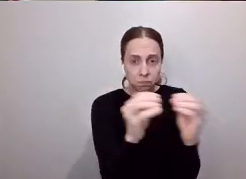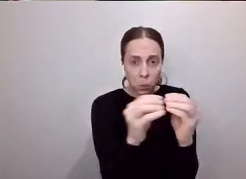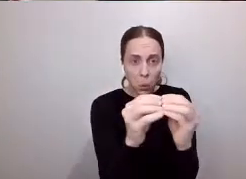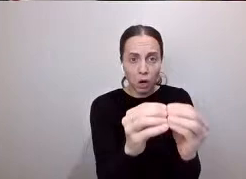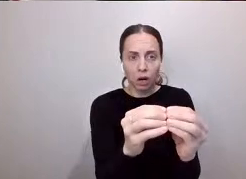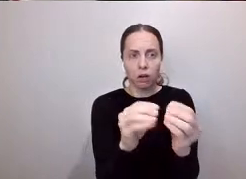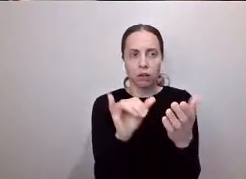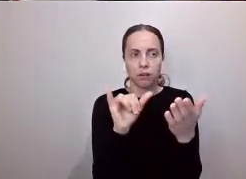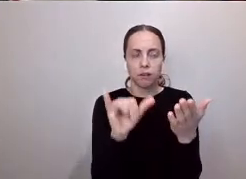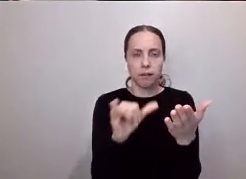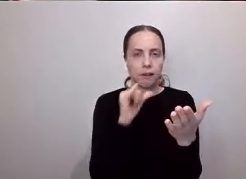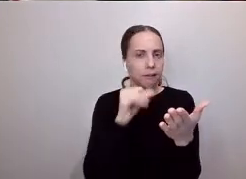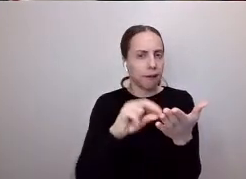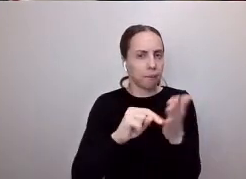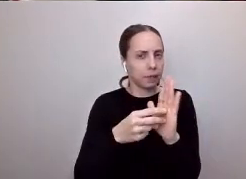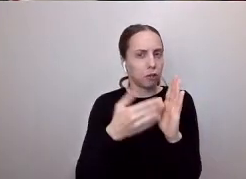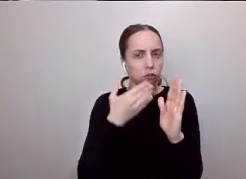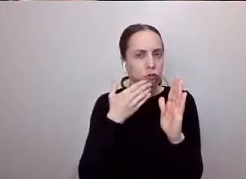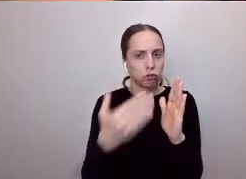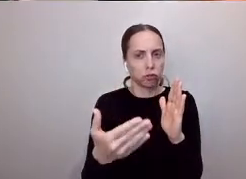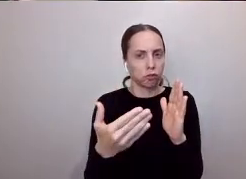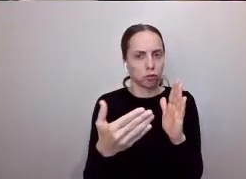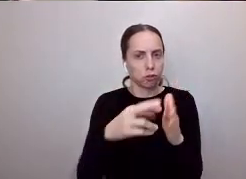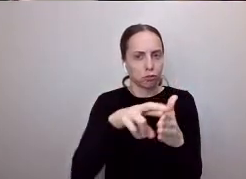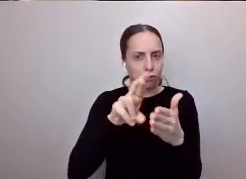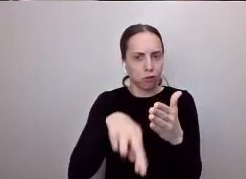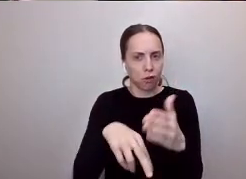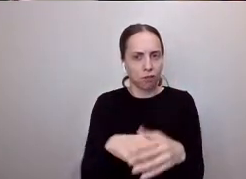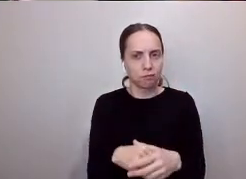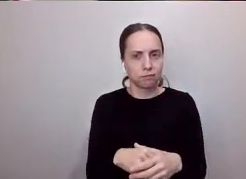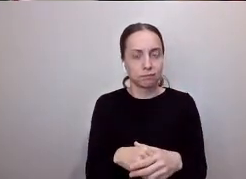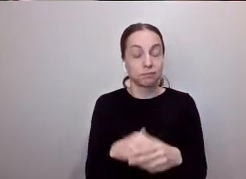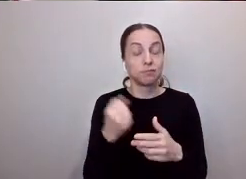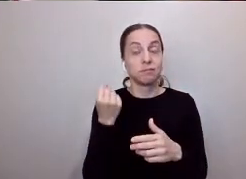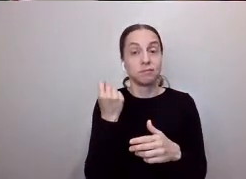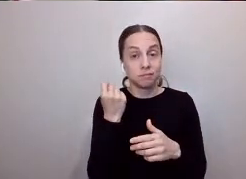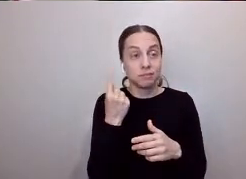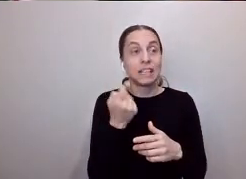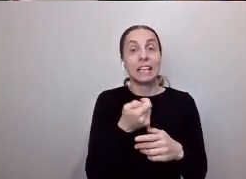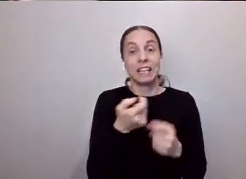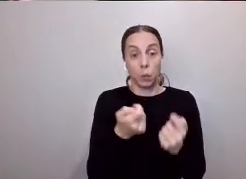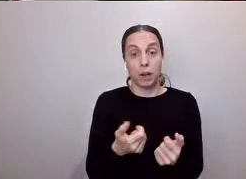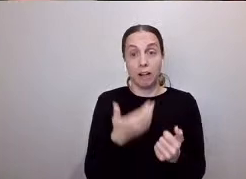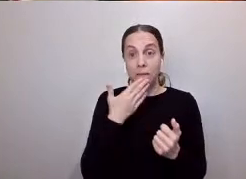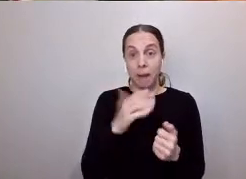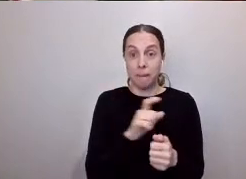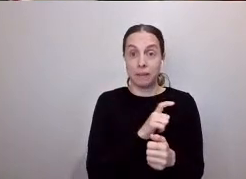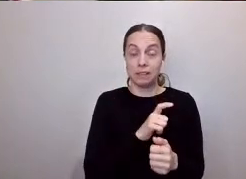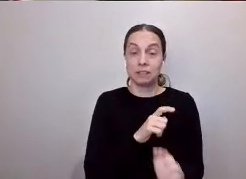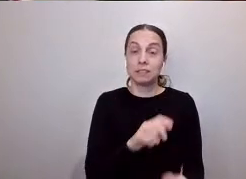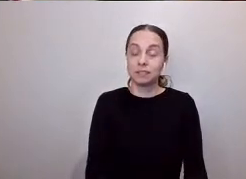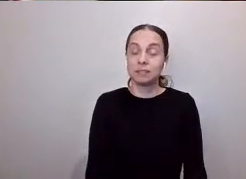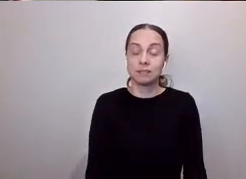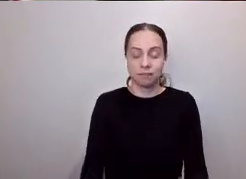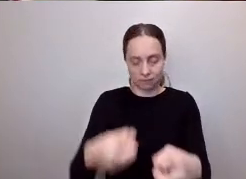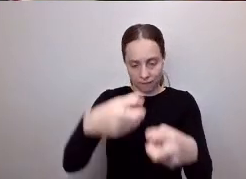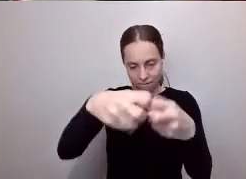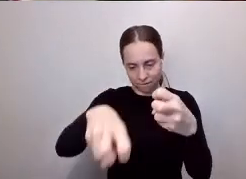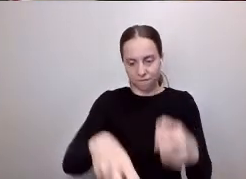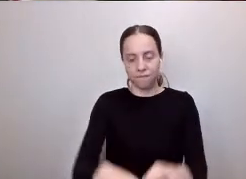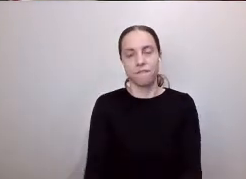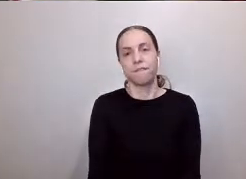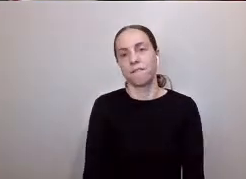hard for us to get rid of bad police. And if we're going through the process of trying to get 140